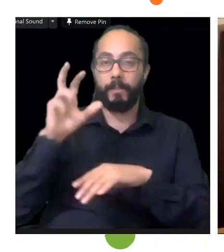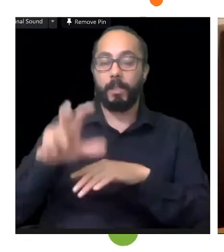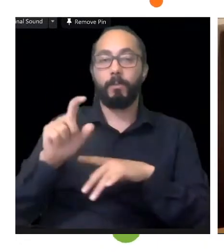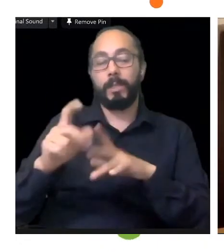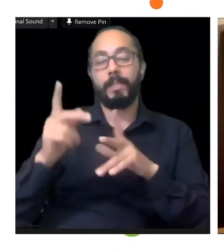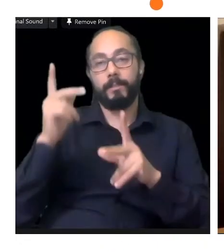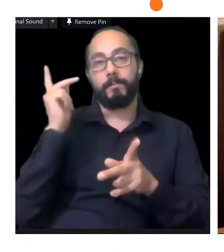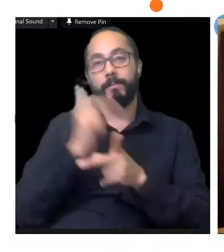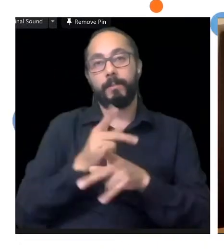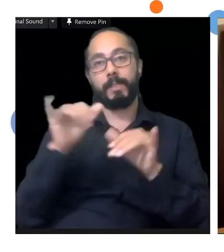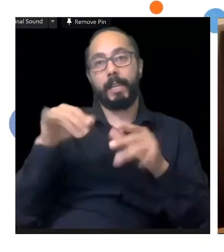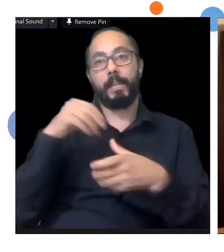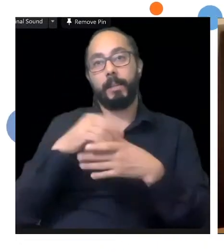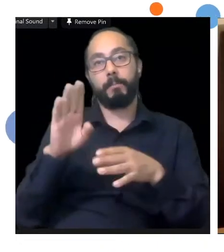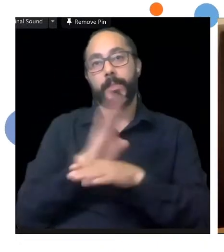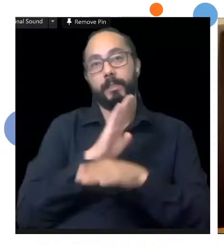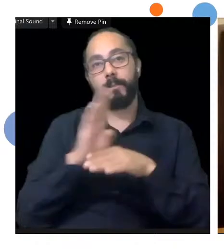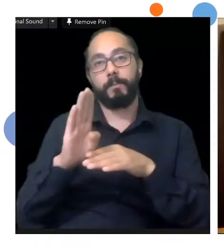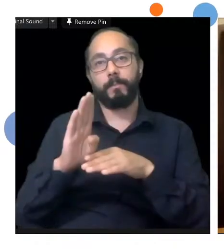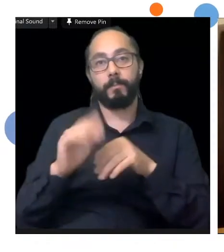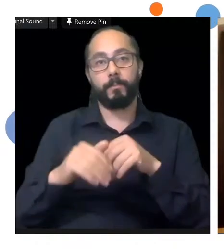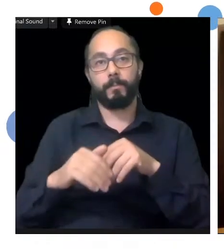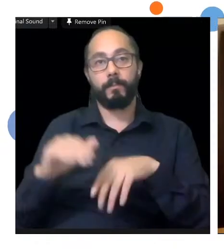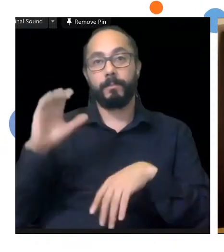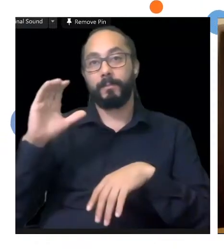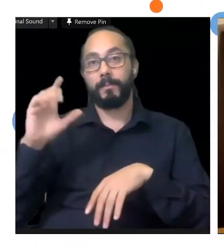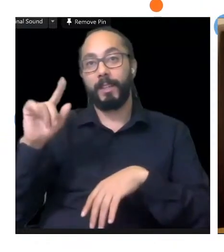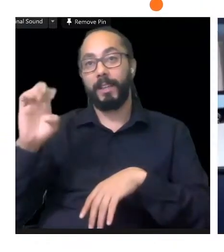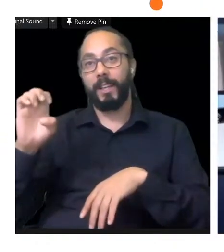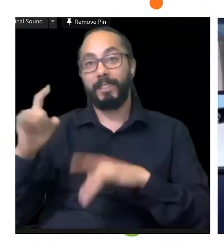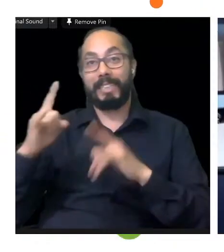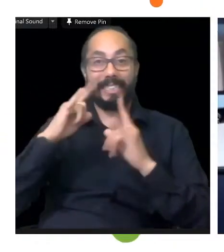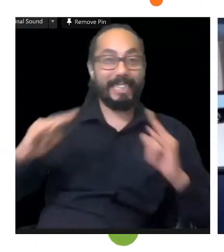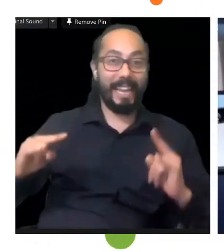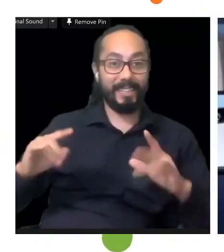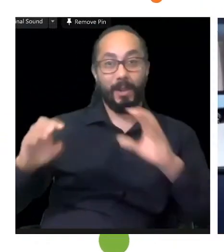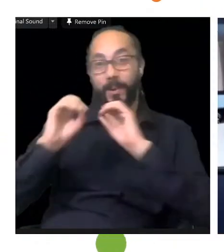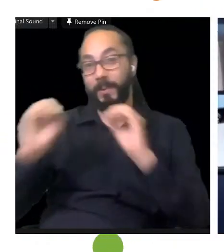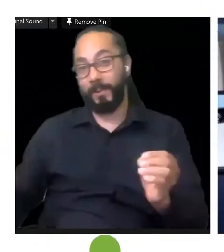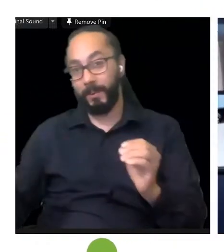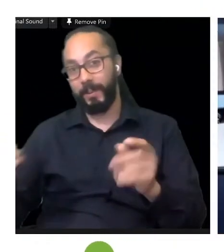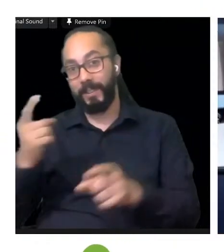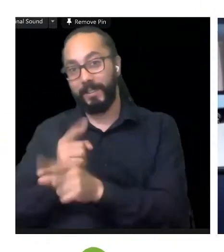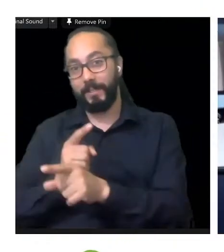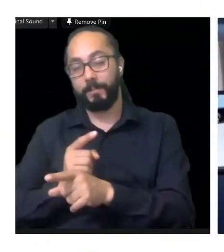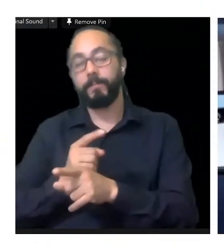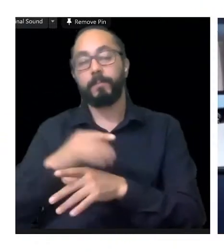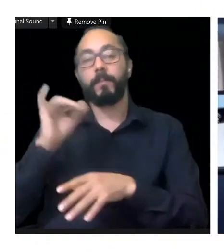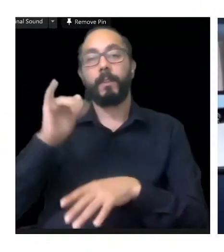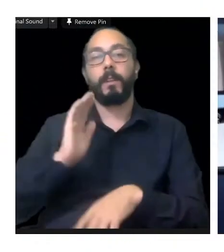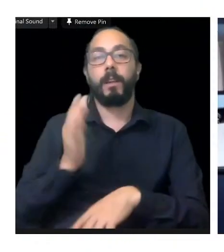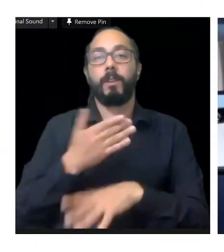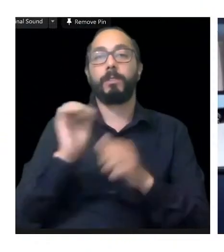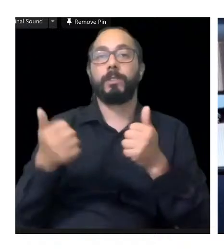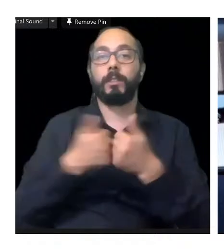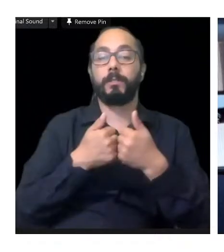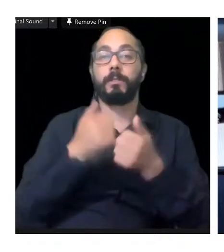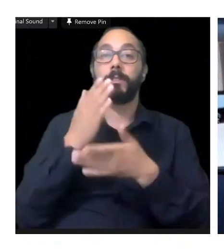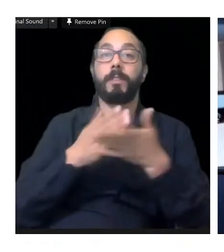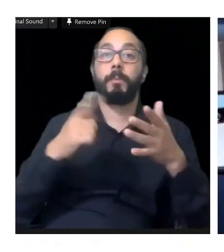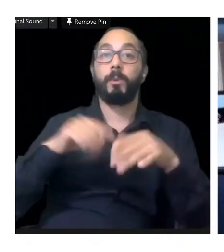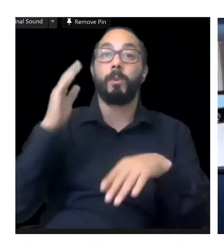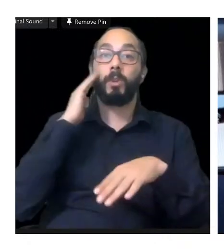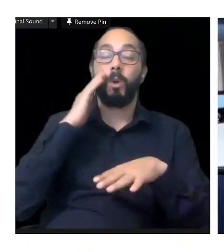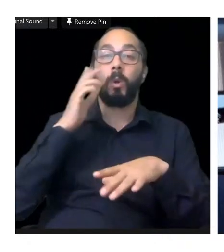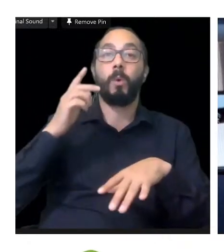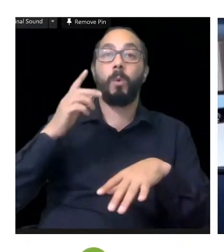particularly, Claire, you know, there's a tent or there isn't a tent. Well, that is definitely our challenge, is that some of you know, we actually build our theaters